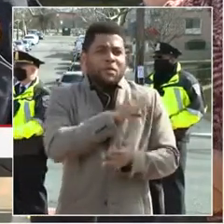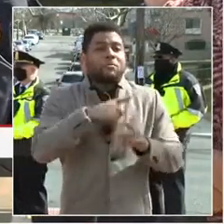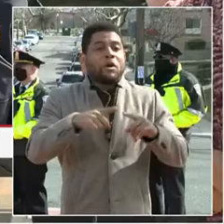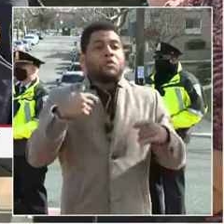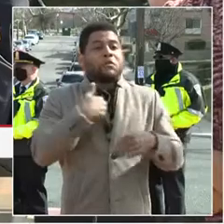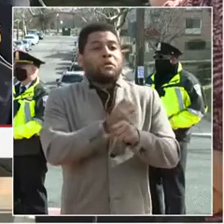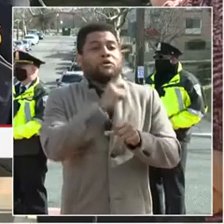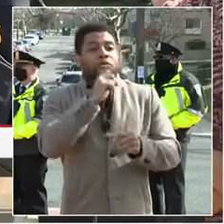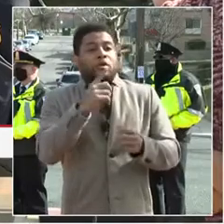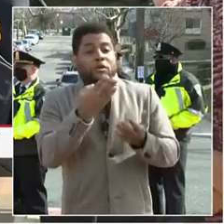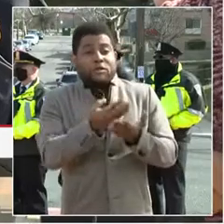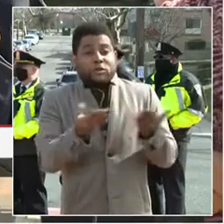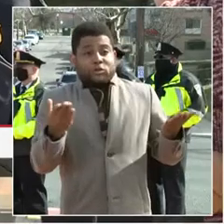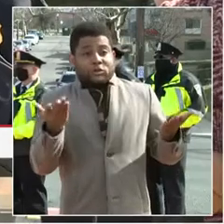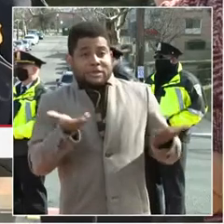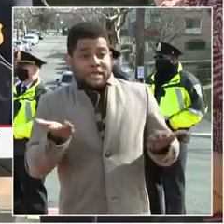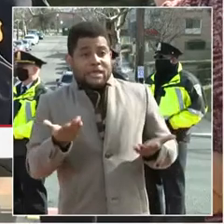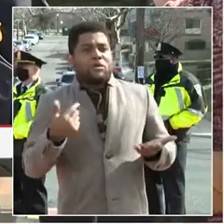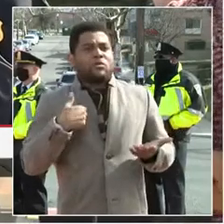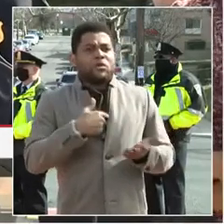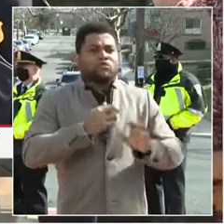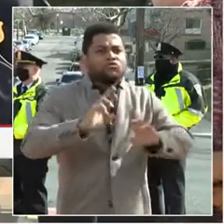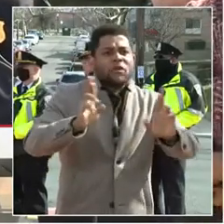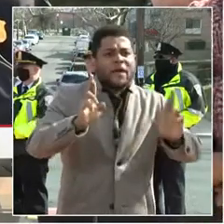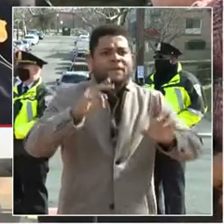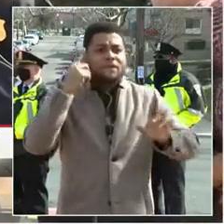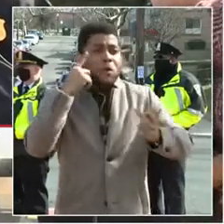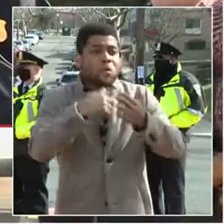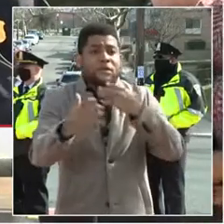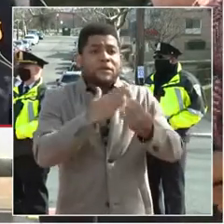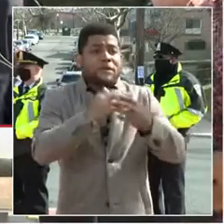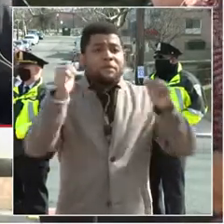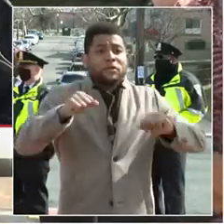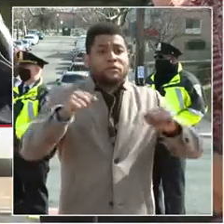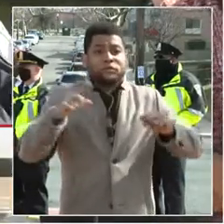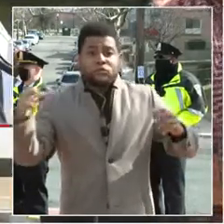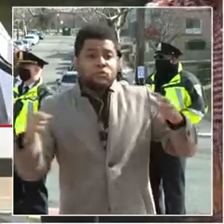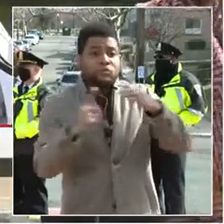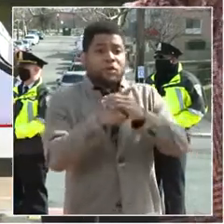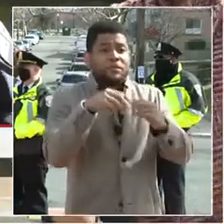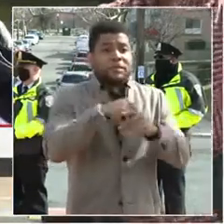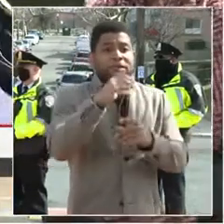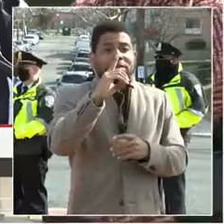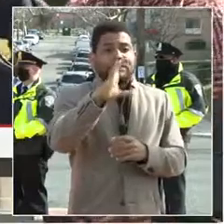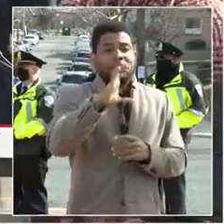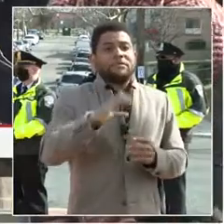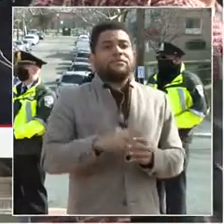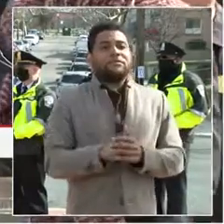are prepared for anything that may come here to the District of Columbia. So we are working on that.